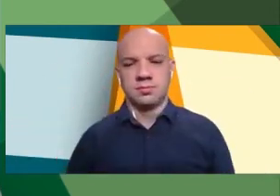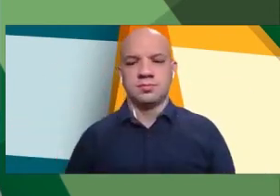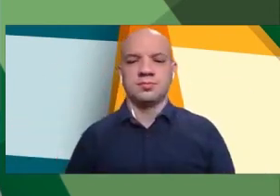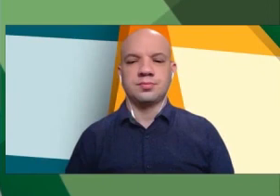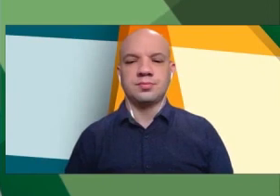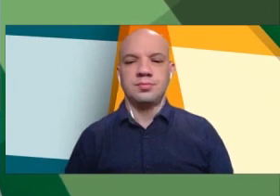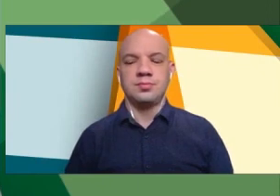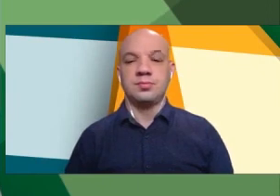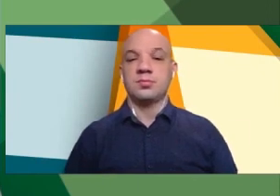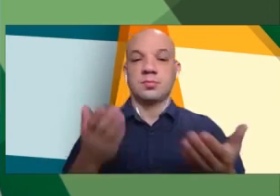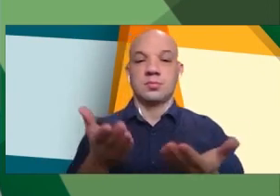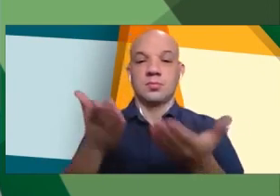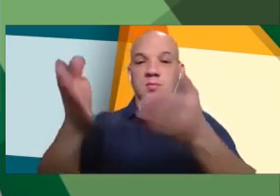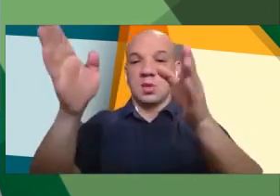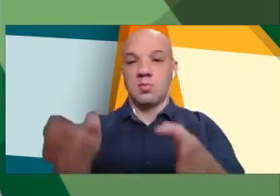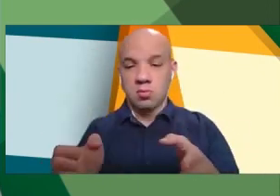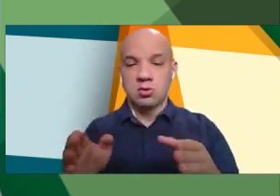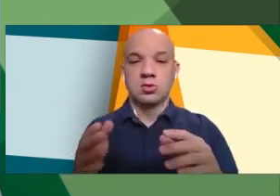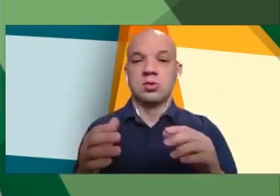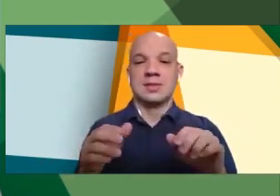All proposers,